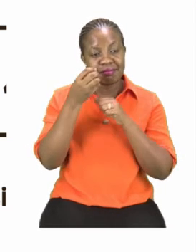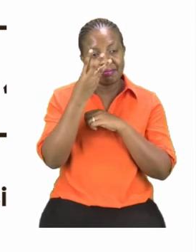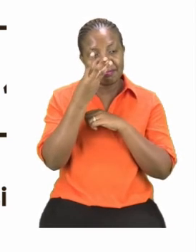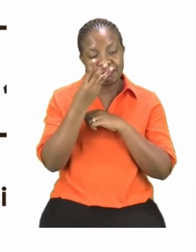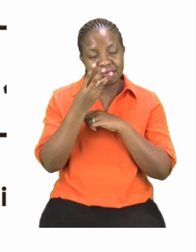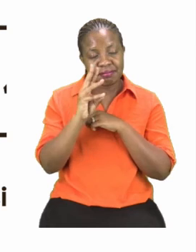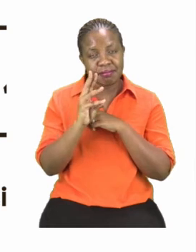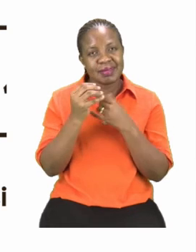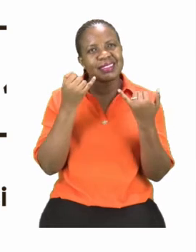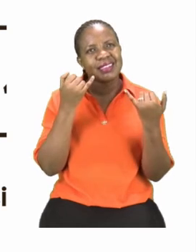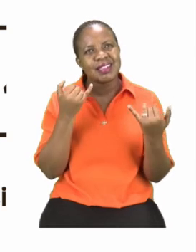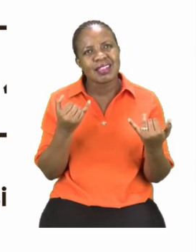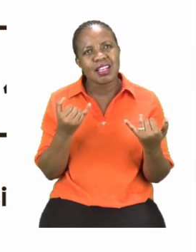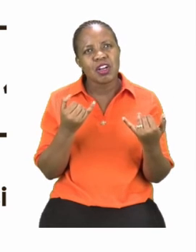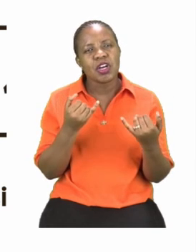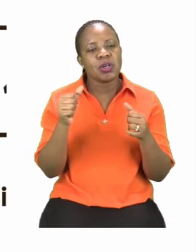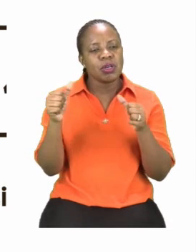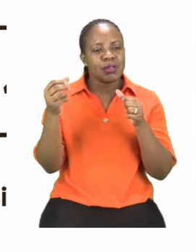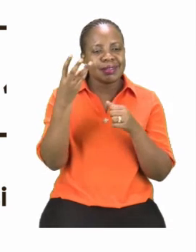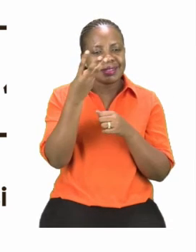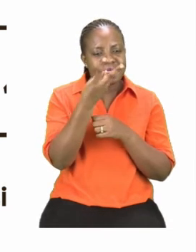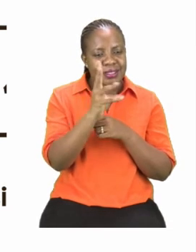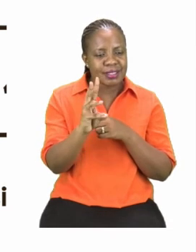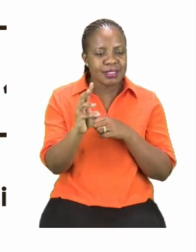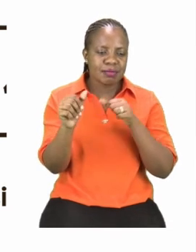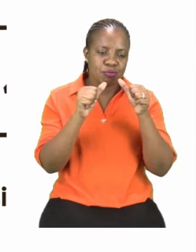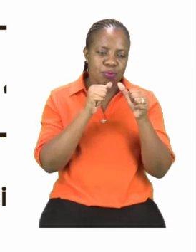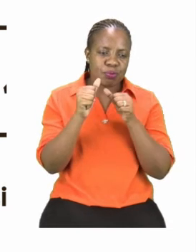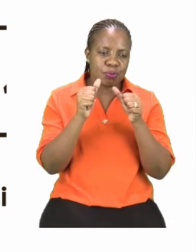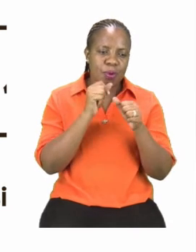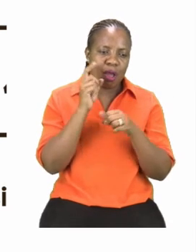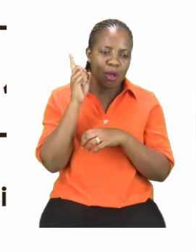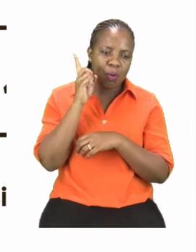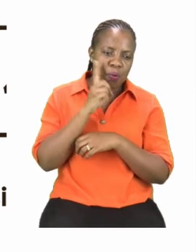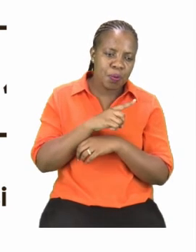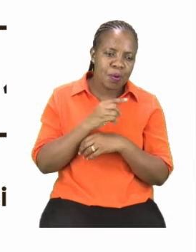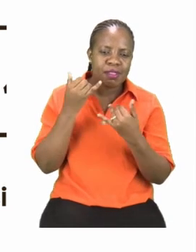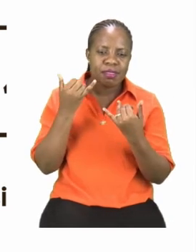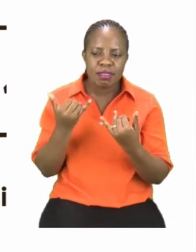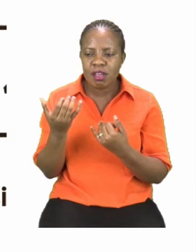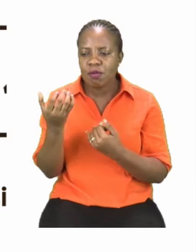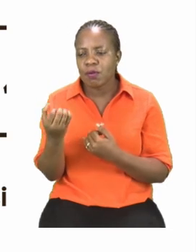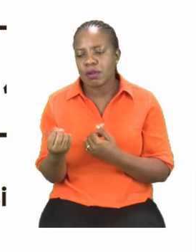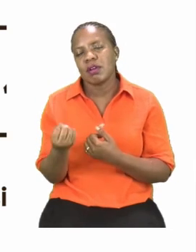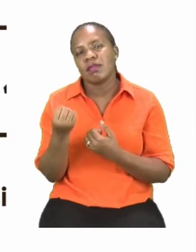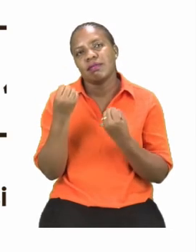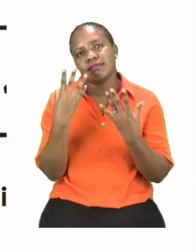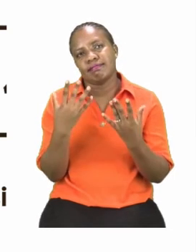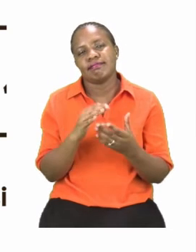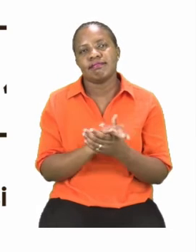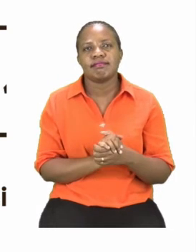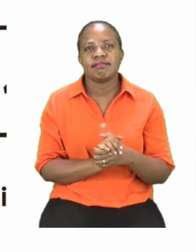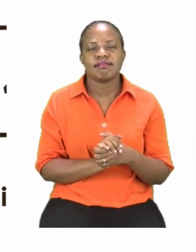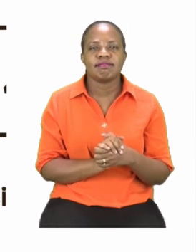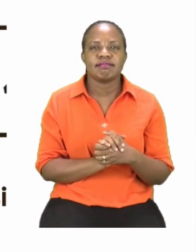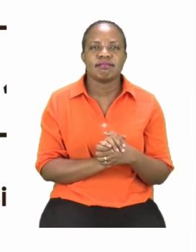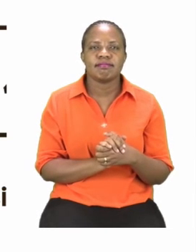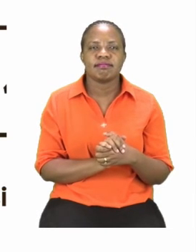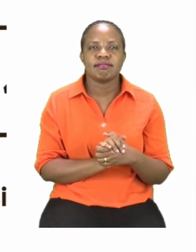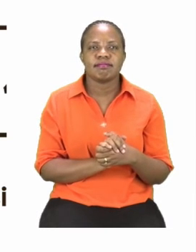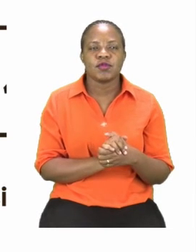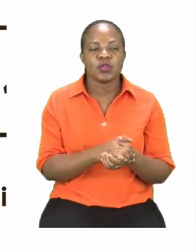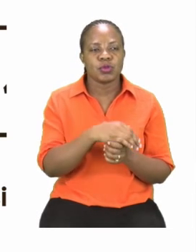17. But there is another way of counting than just sticks, and that is using the number line. Now on top